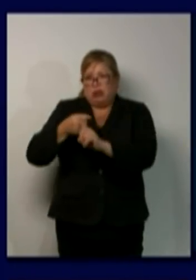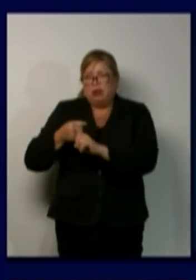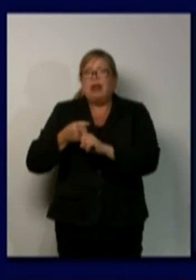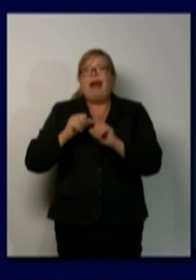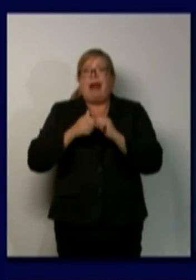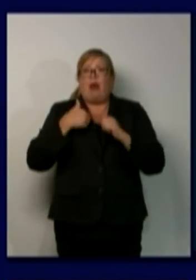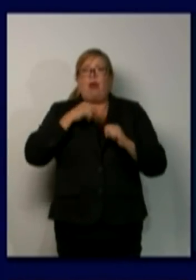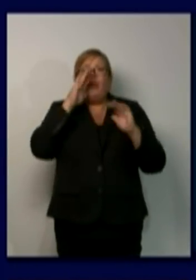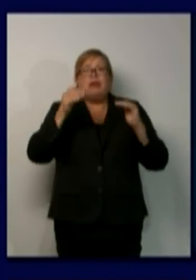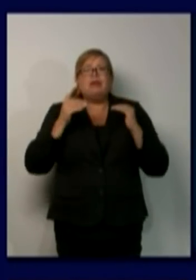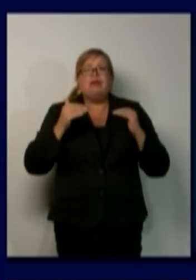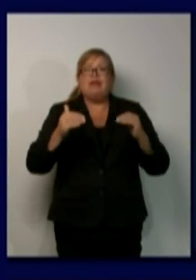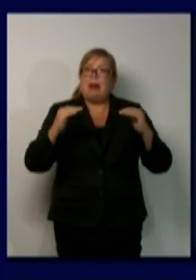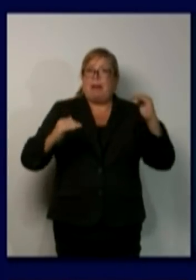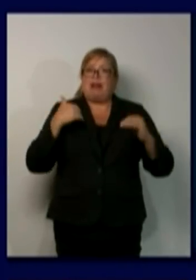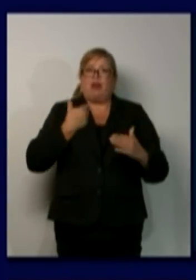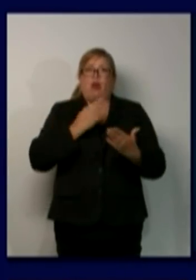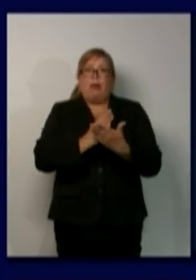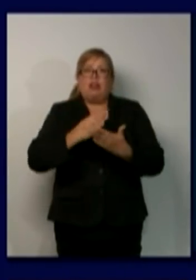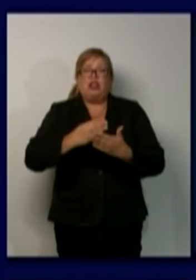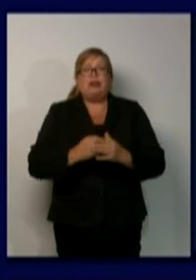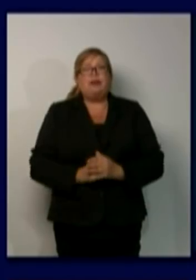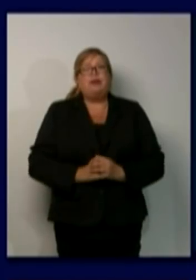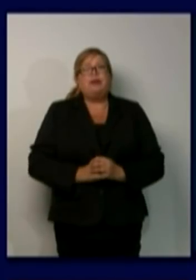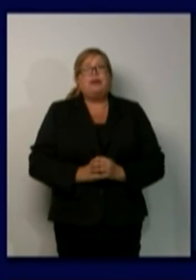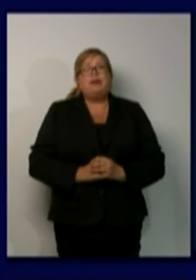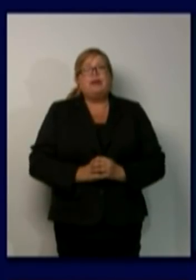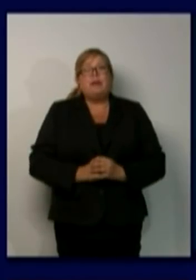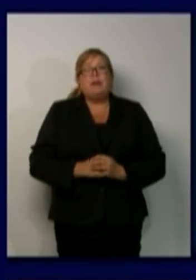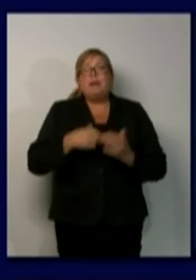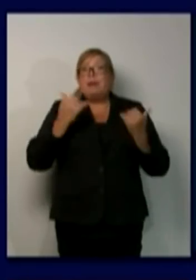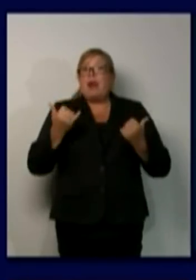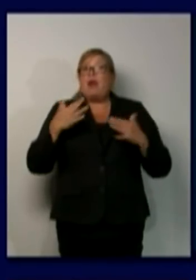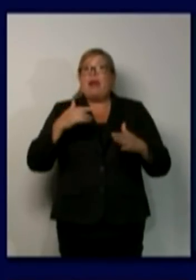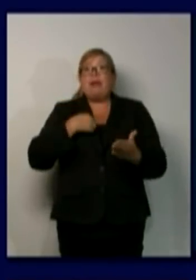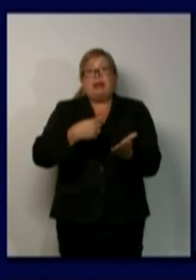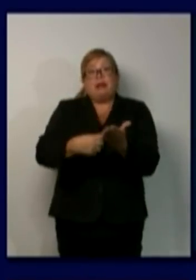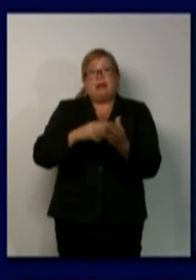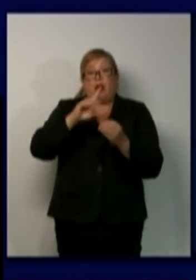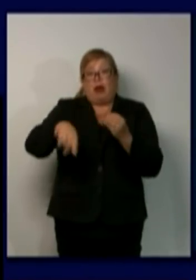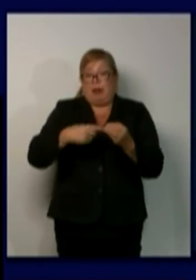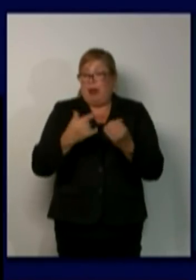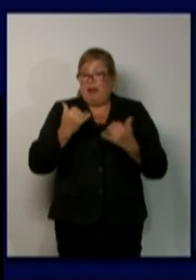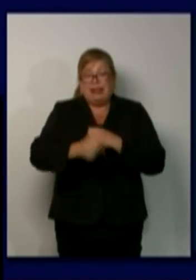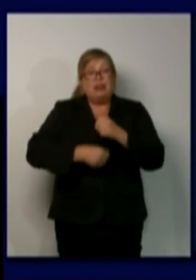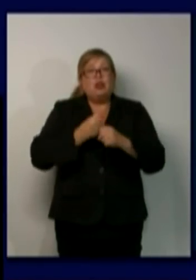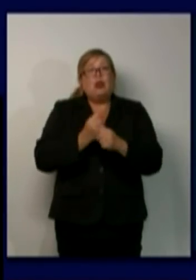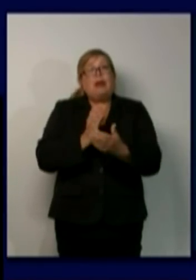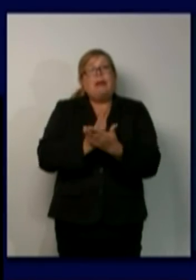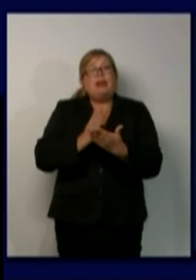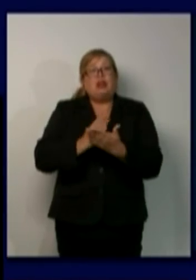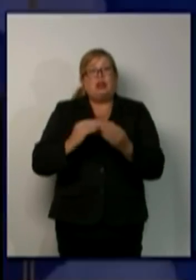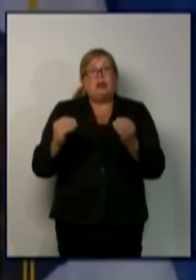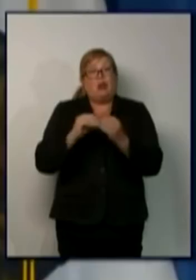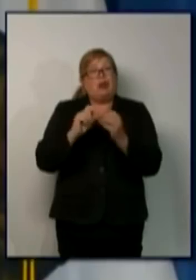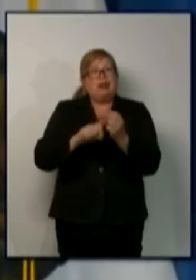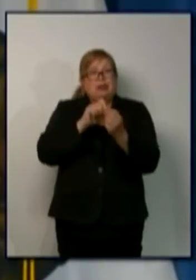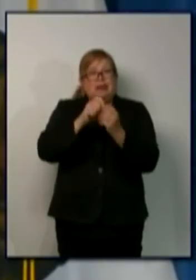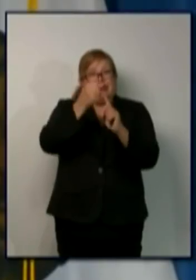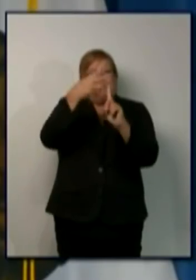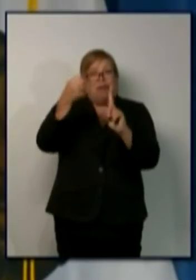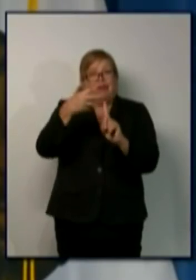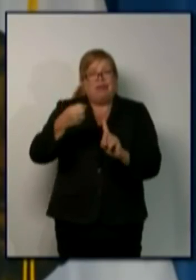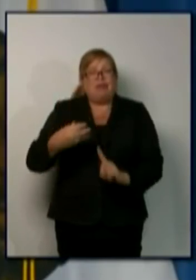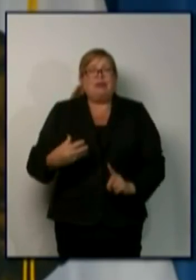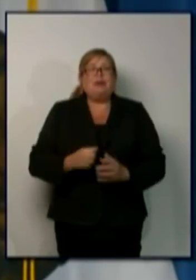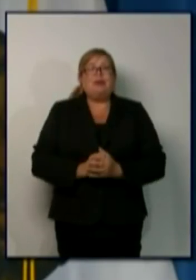balance this year's budget. Let me now talk about this year's budget in more specific terms.